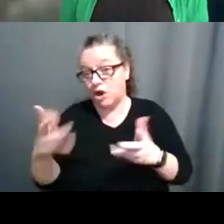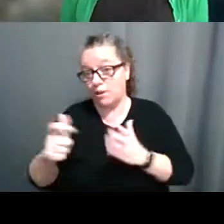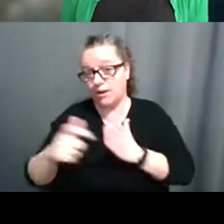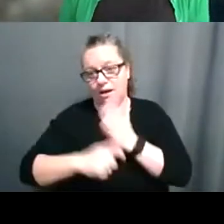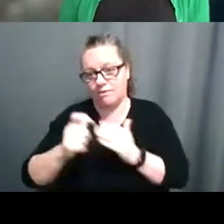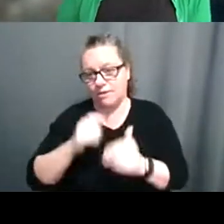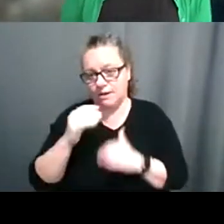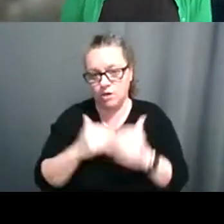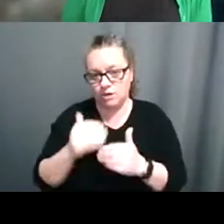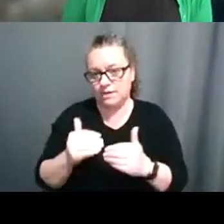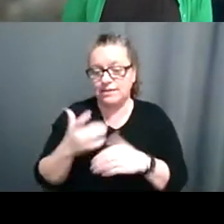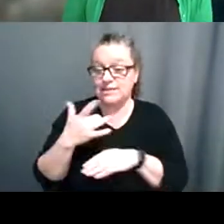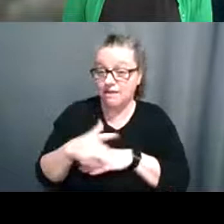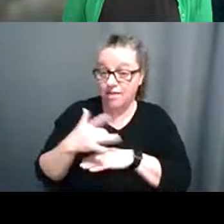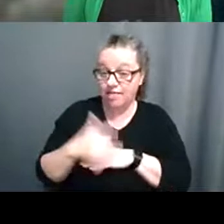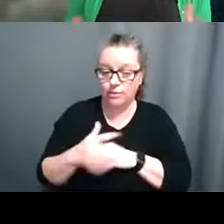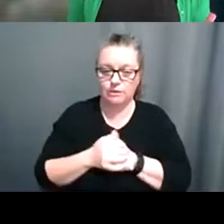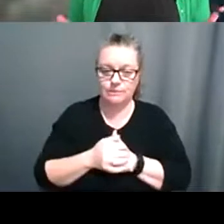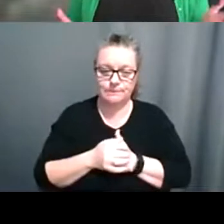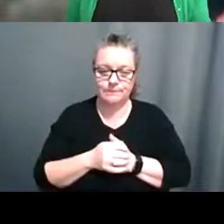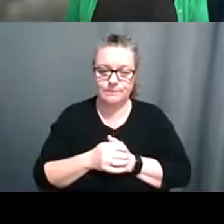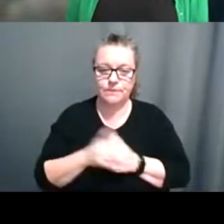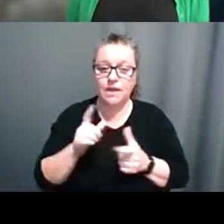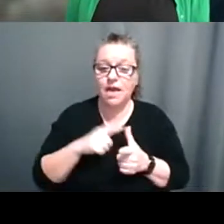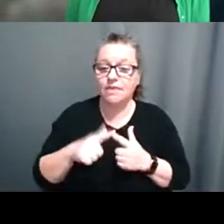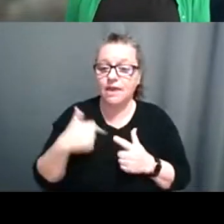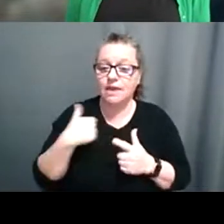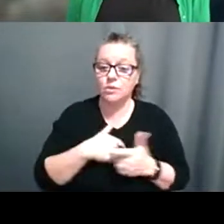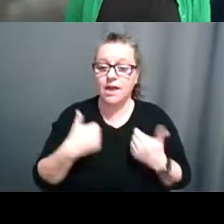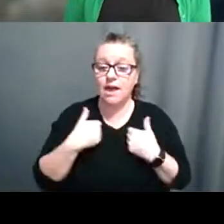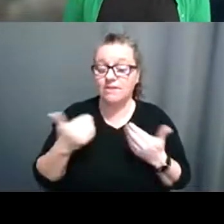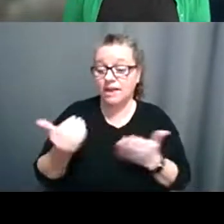process available. And then we have a new office